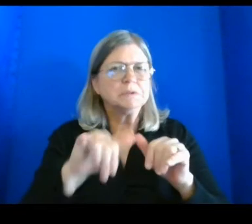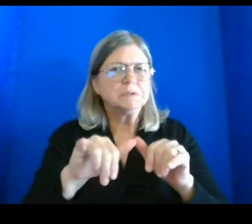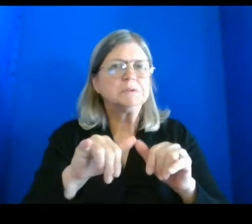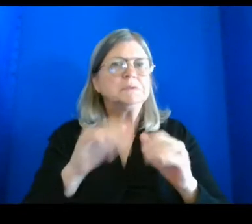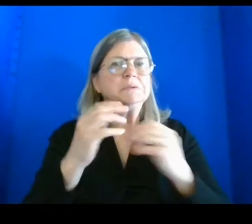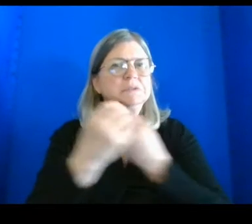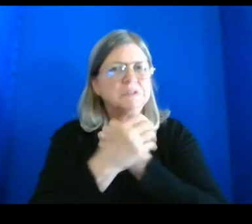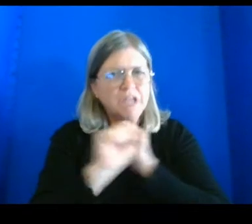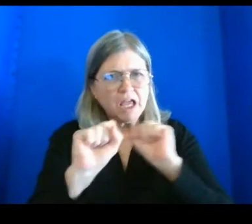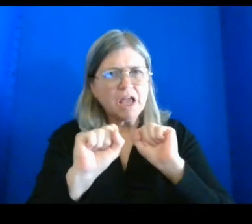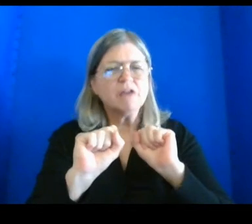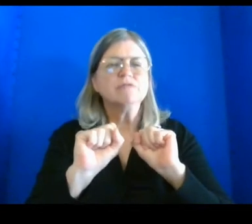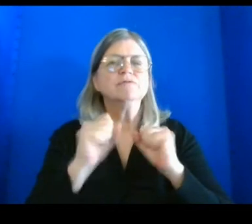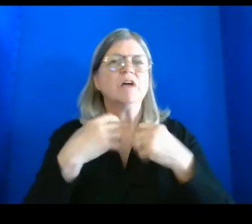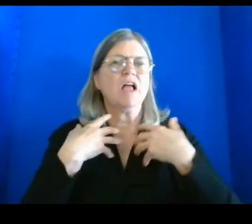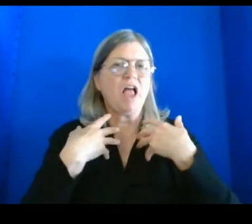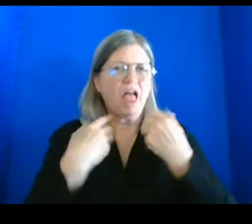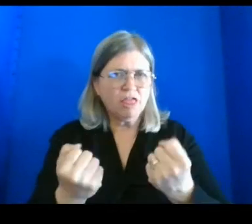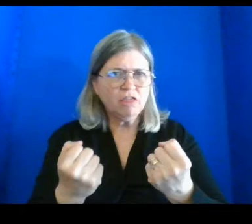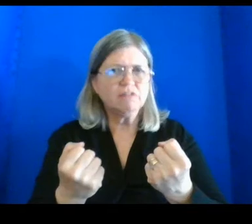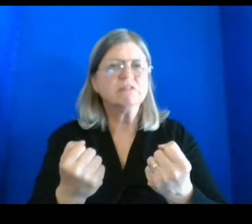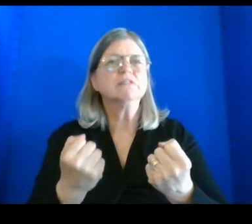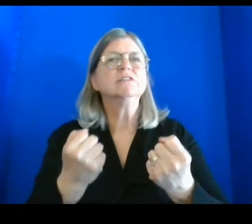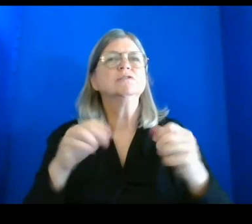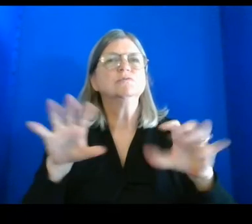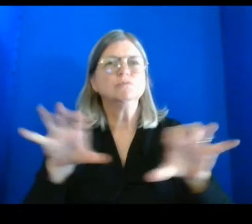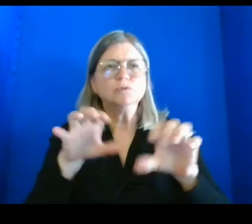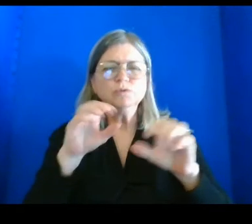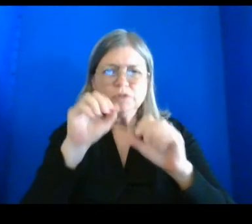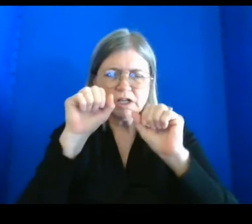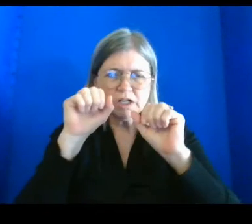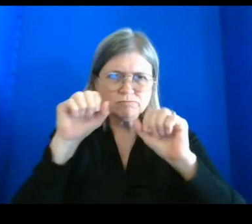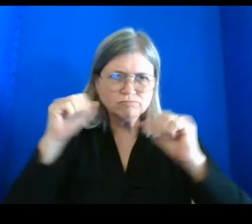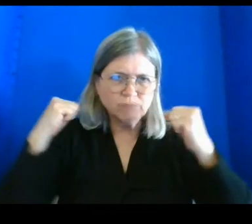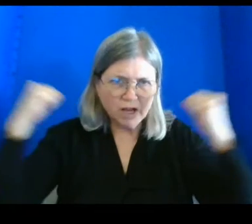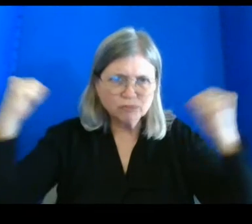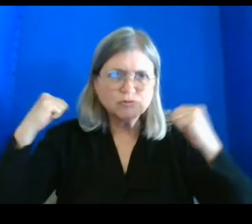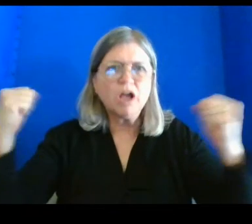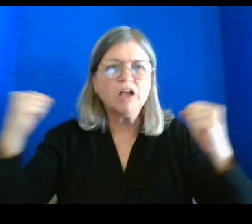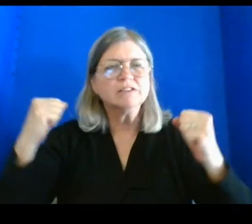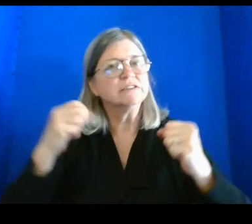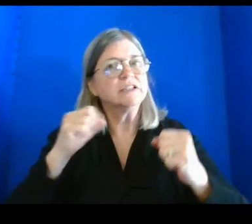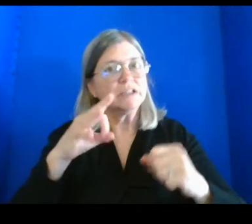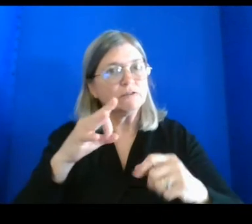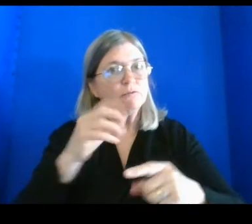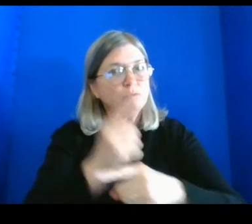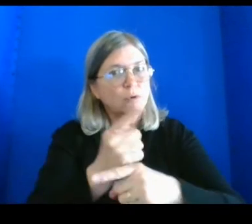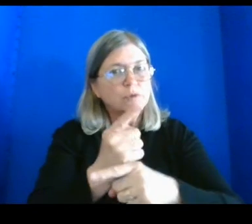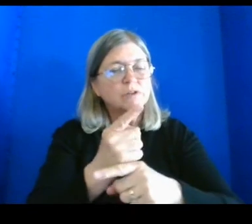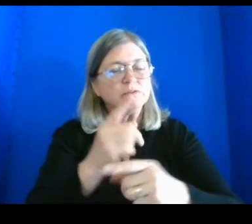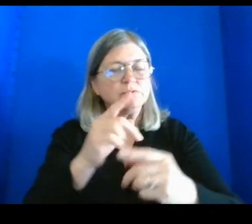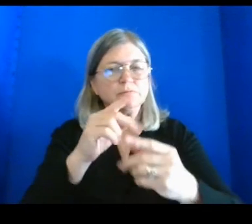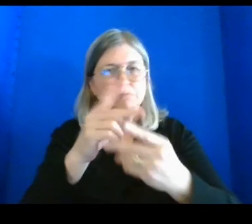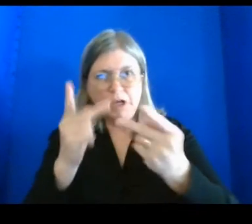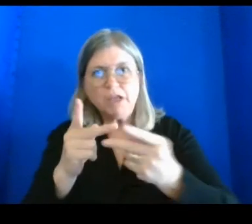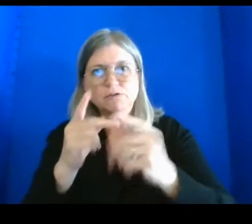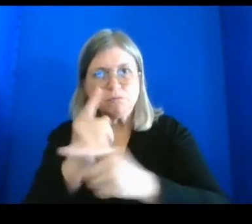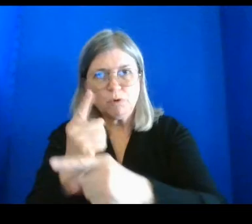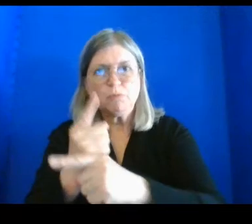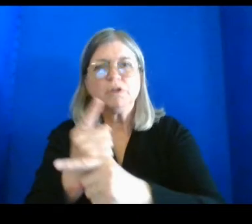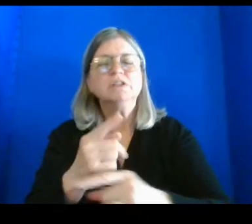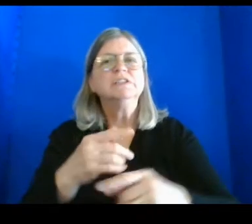and healthy and that you're getting some exercise when you can and where you can, where that's appropriate, and